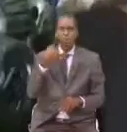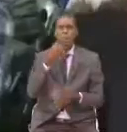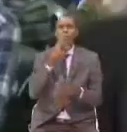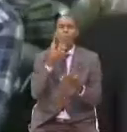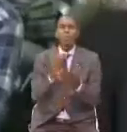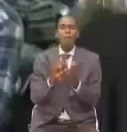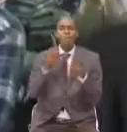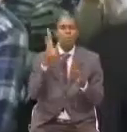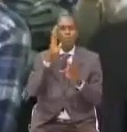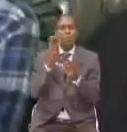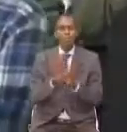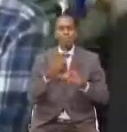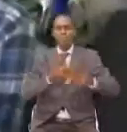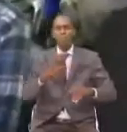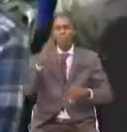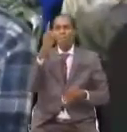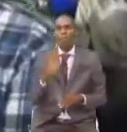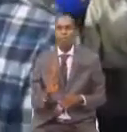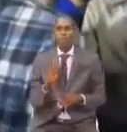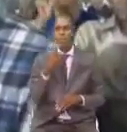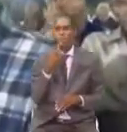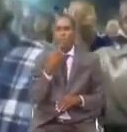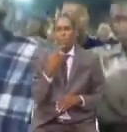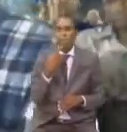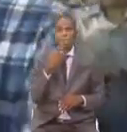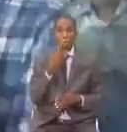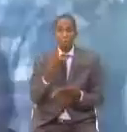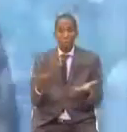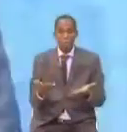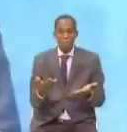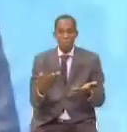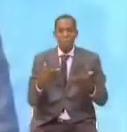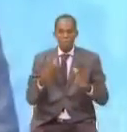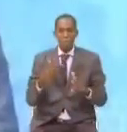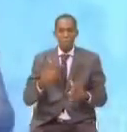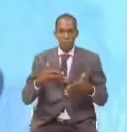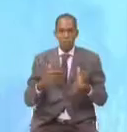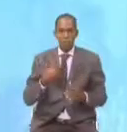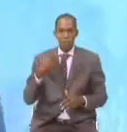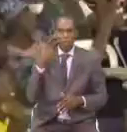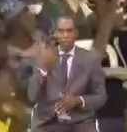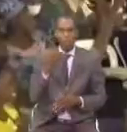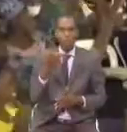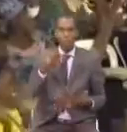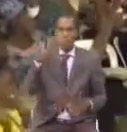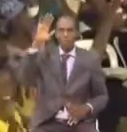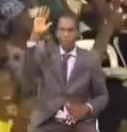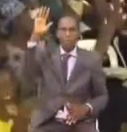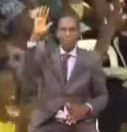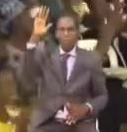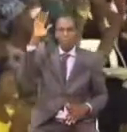that? Are you there? Can I see you there? Mercy will come to